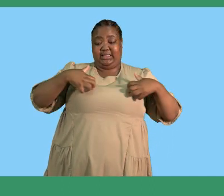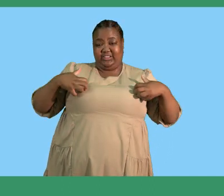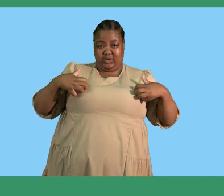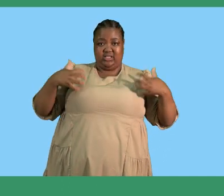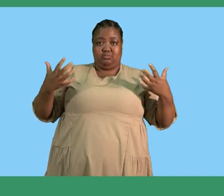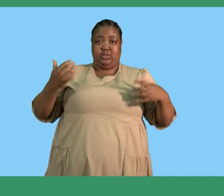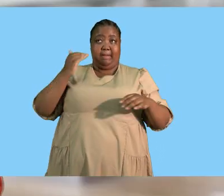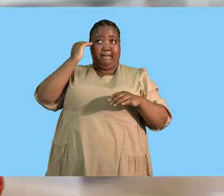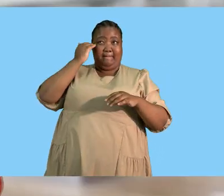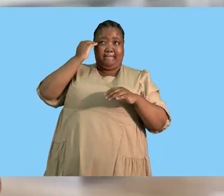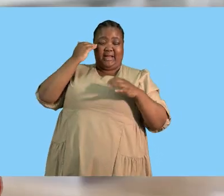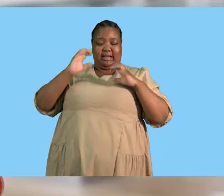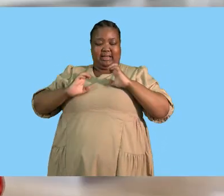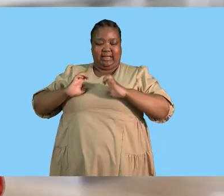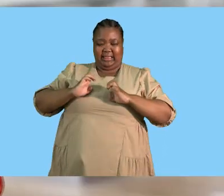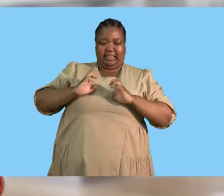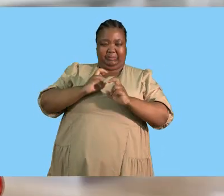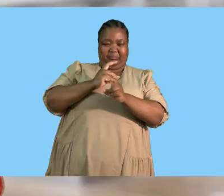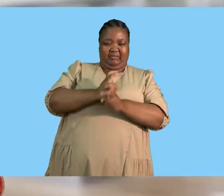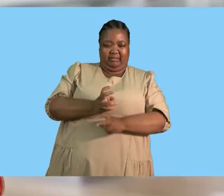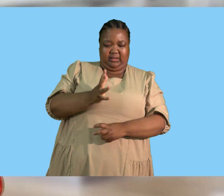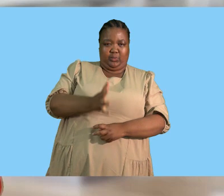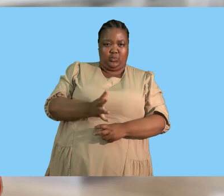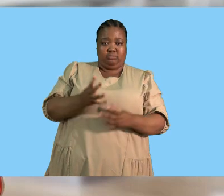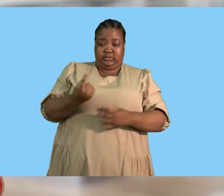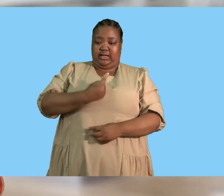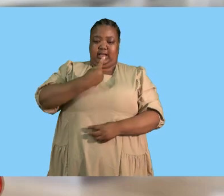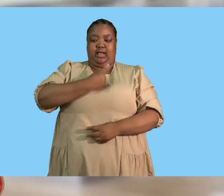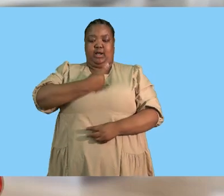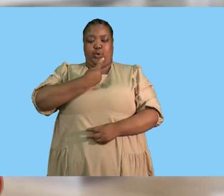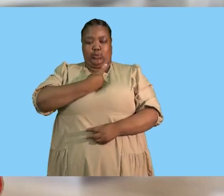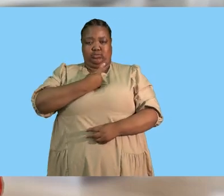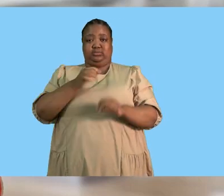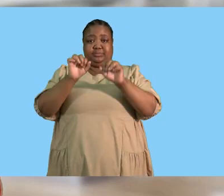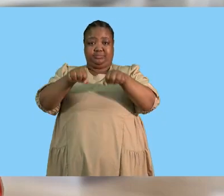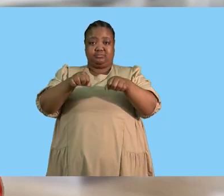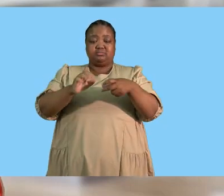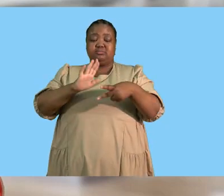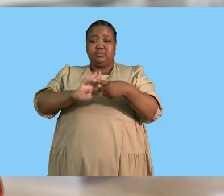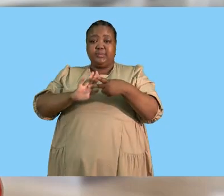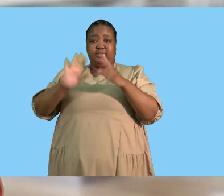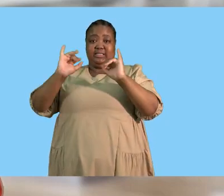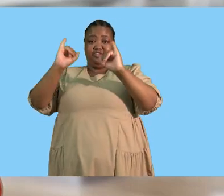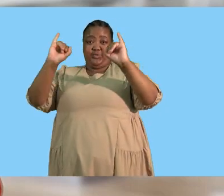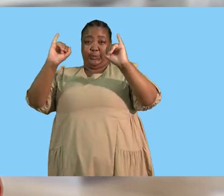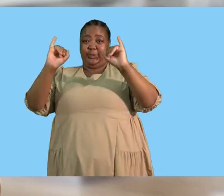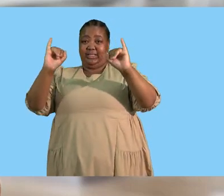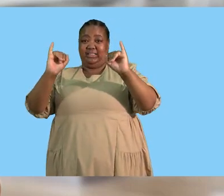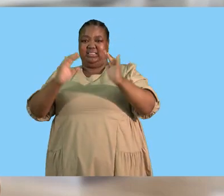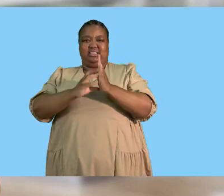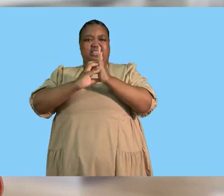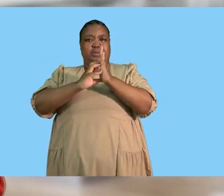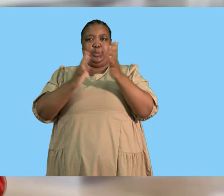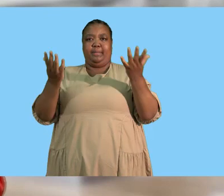I will have a mental strain or an emotional strain, and I will go through it alone. But when there is a crisis,